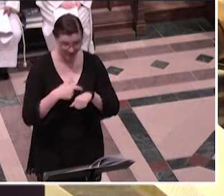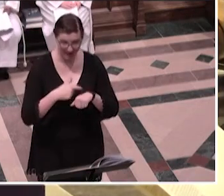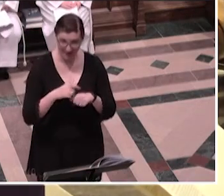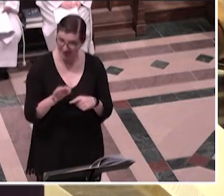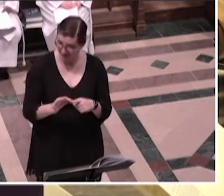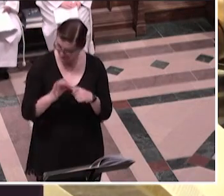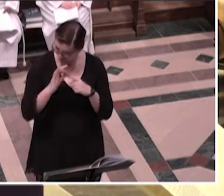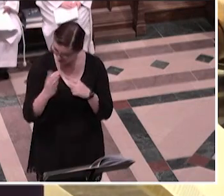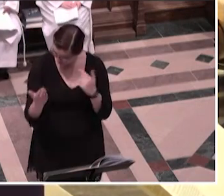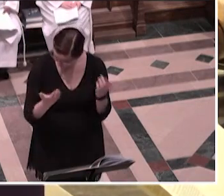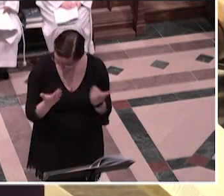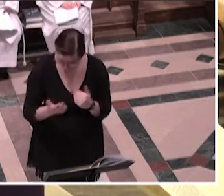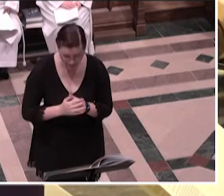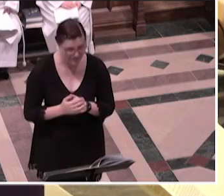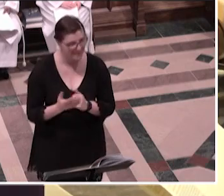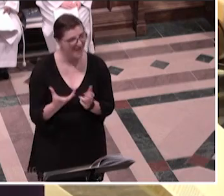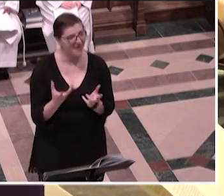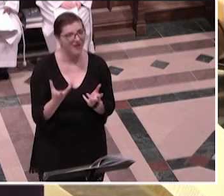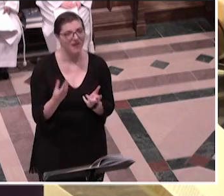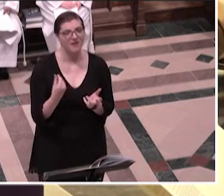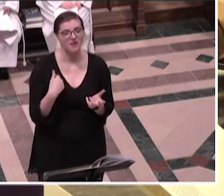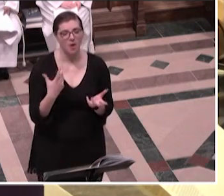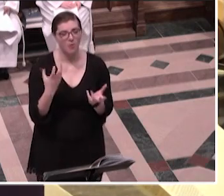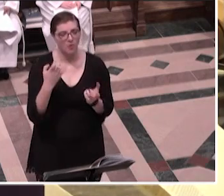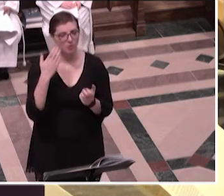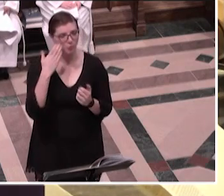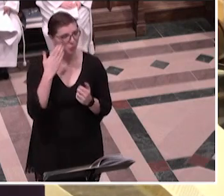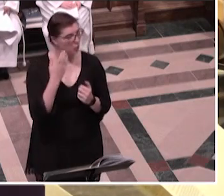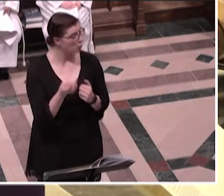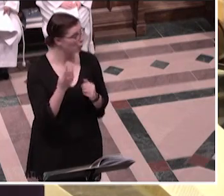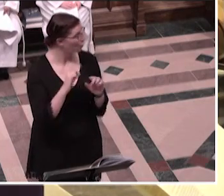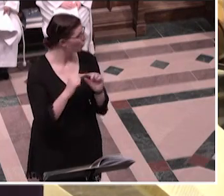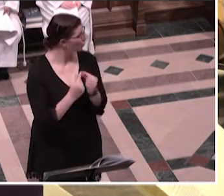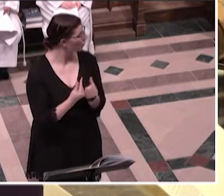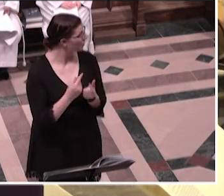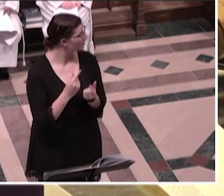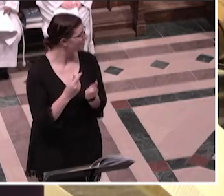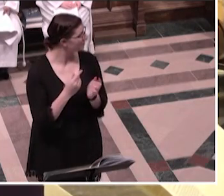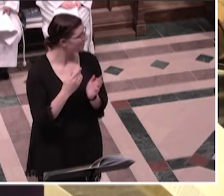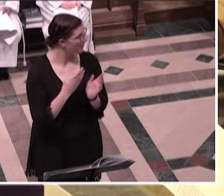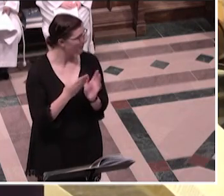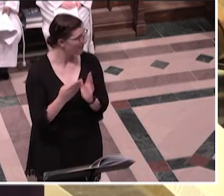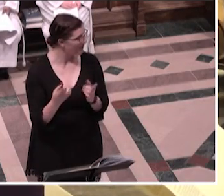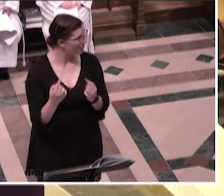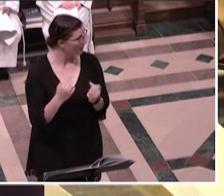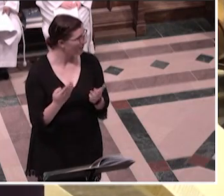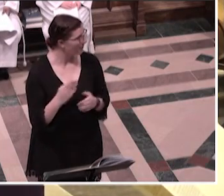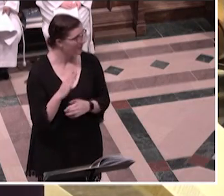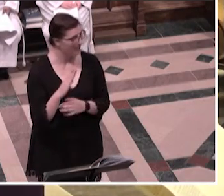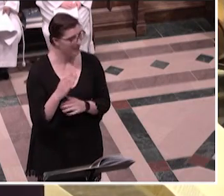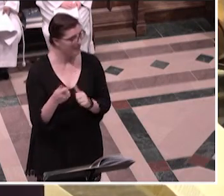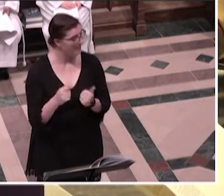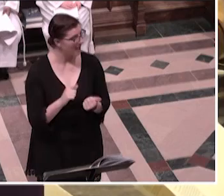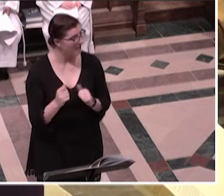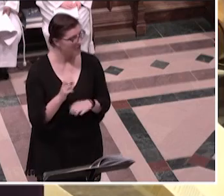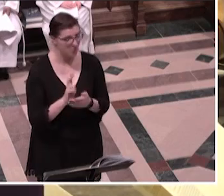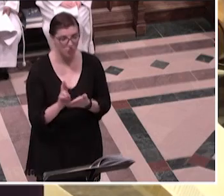welcome to you. But I do want to acknowledge there are two groups who are scheduled to be with us. Dallas Baptist University from Texas, are you